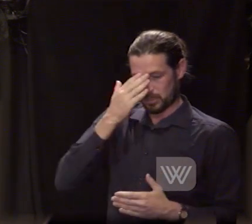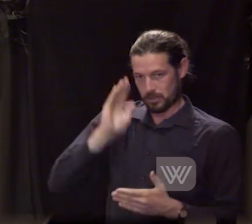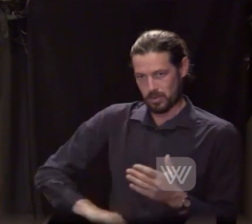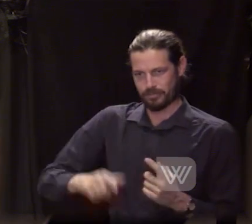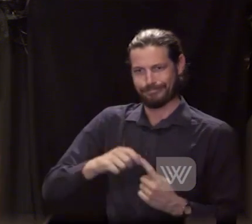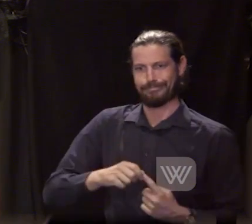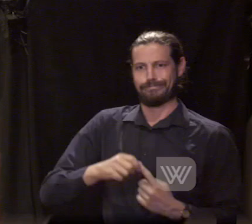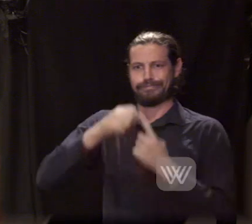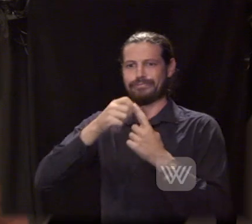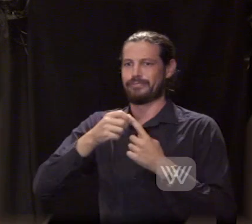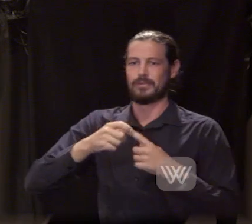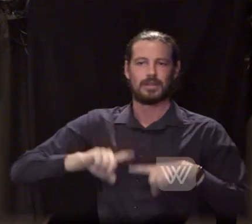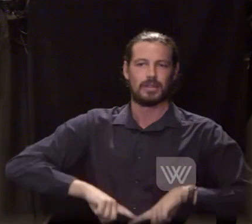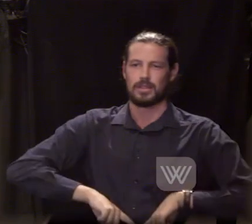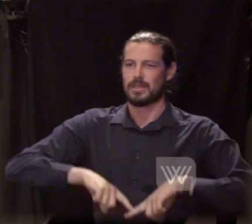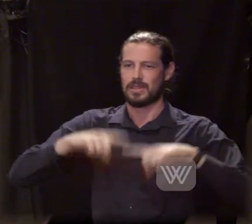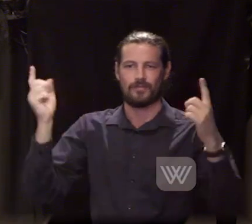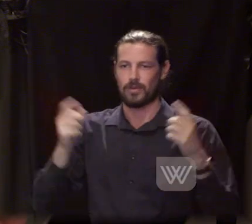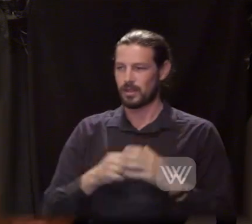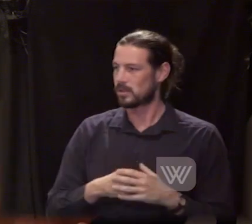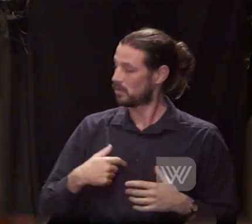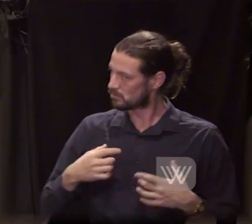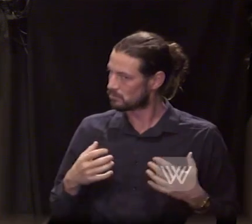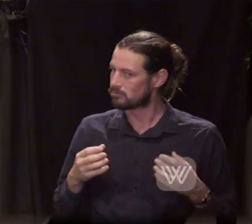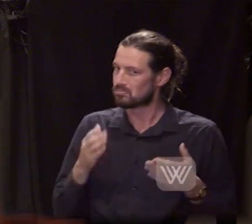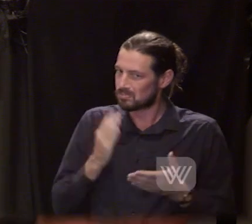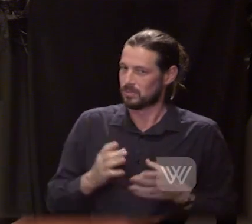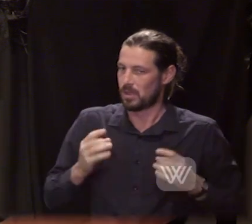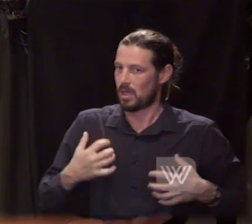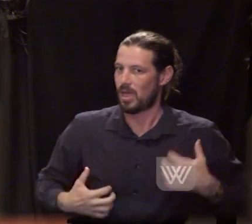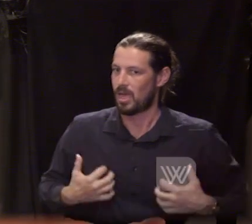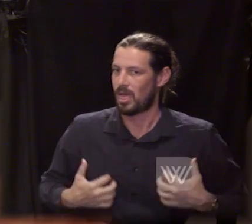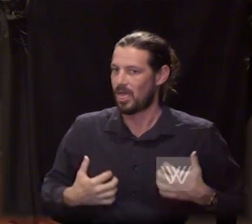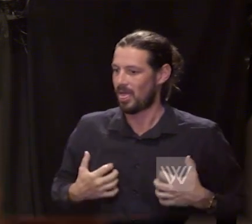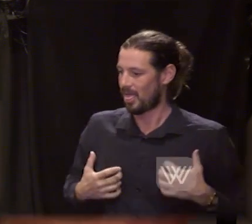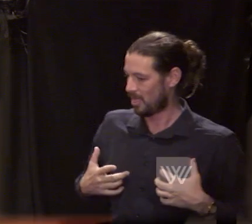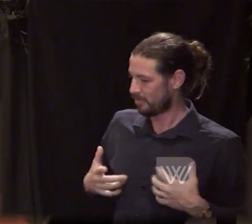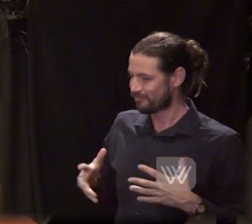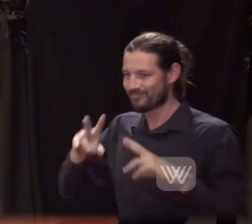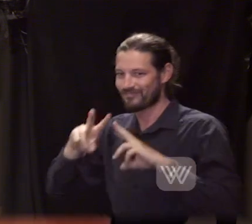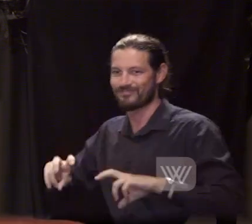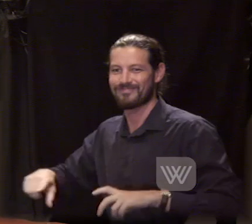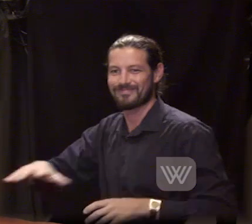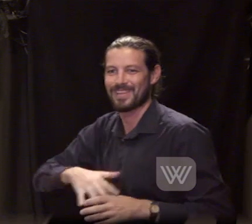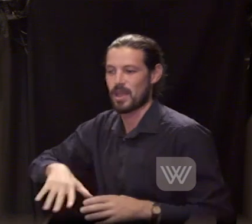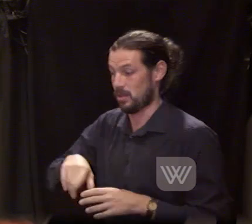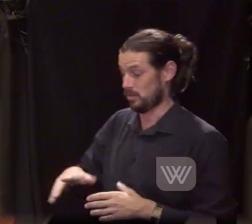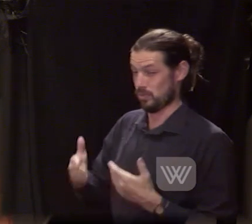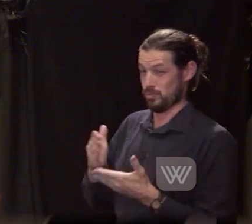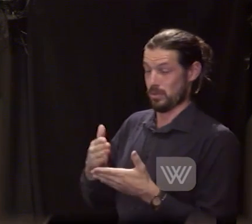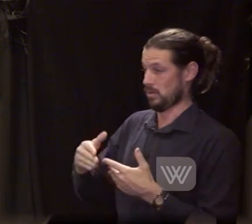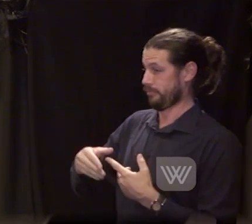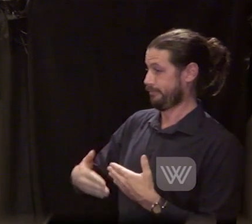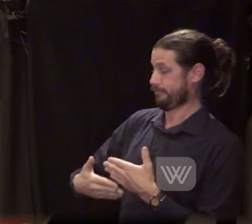cool that I got super stoked on it. And getting to go explore this entirely new landscape, none of us had ever been to a landscape like this